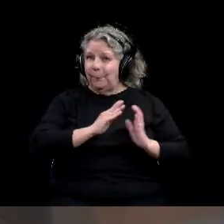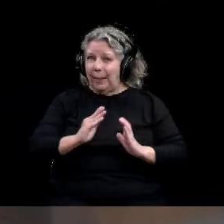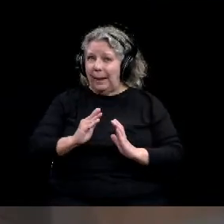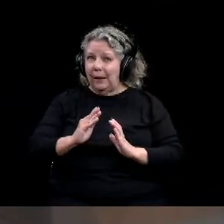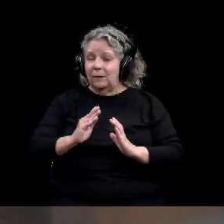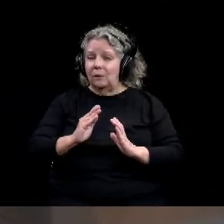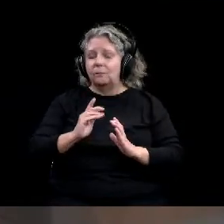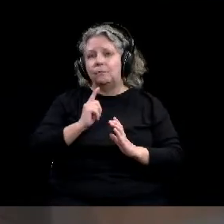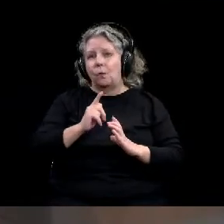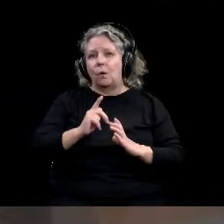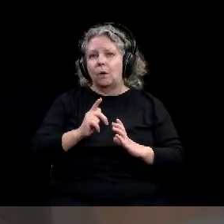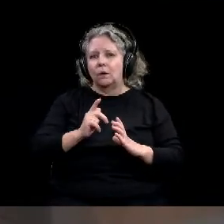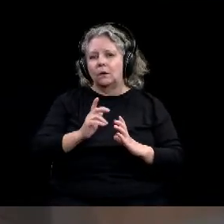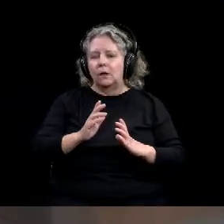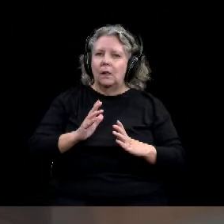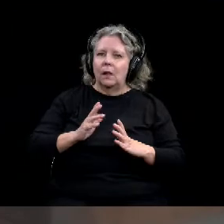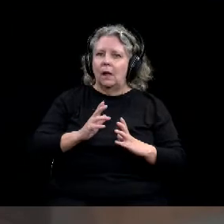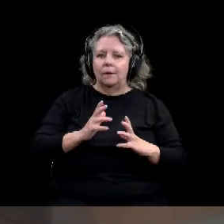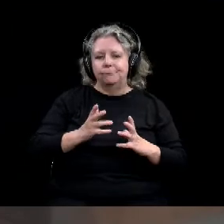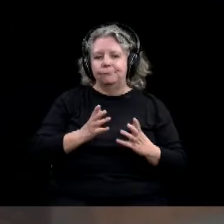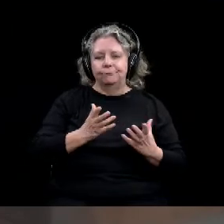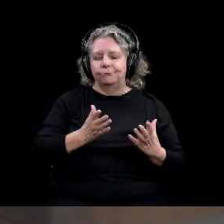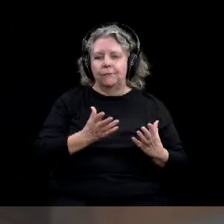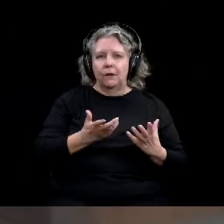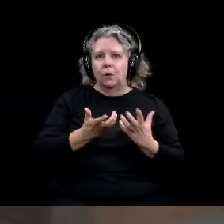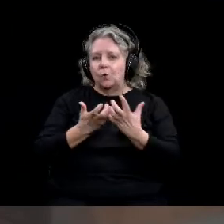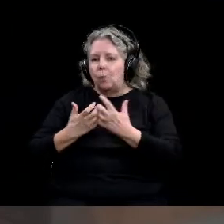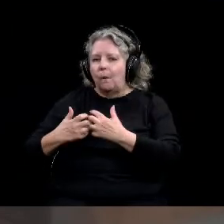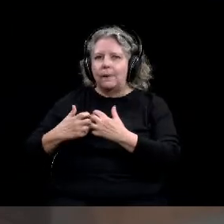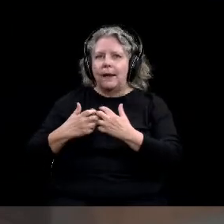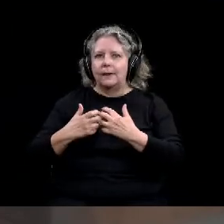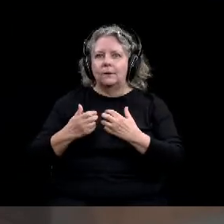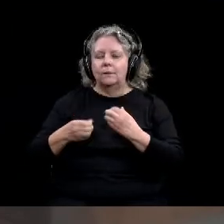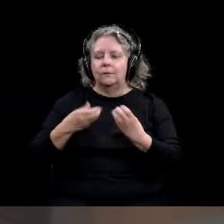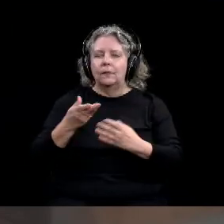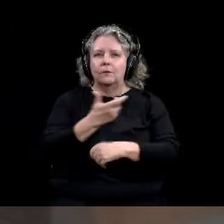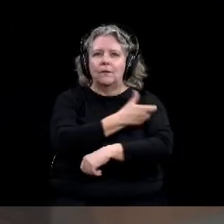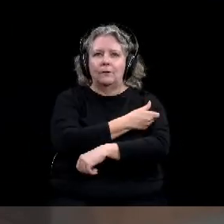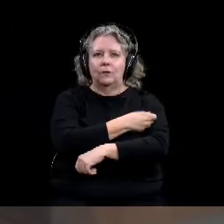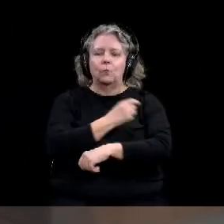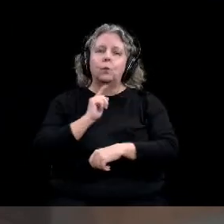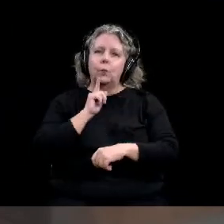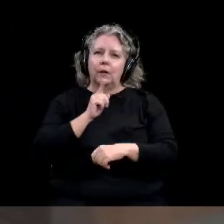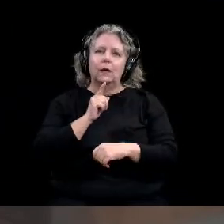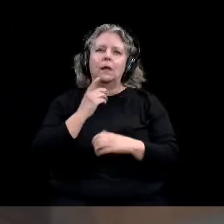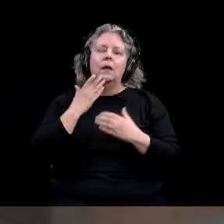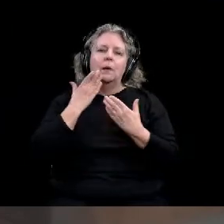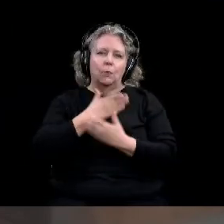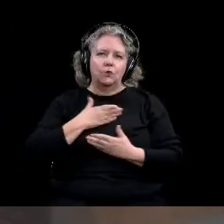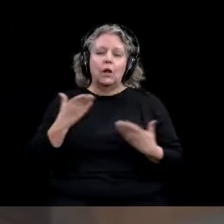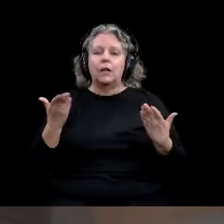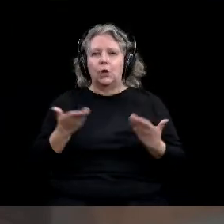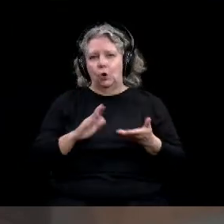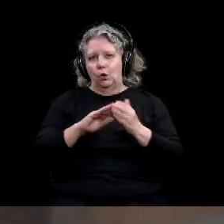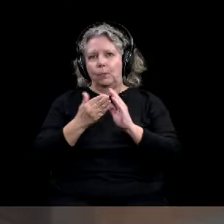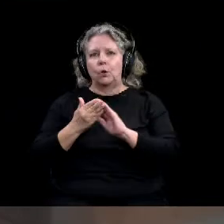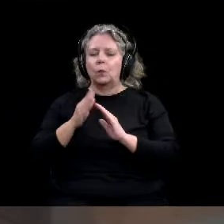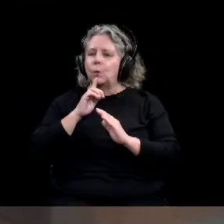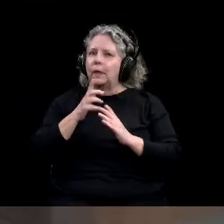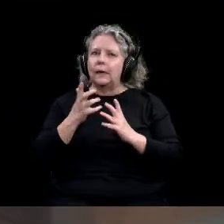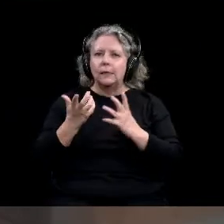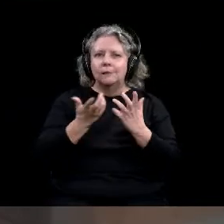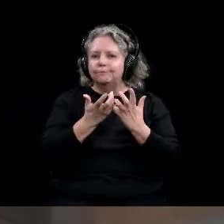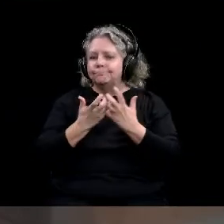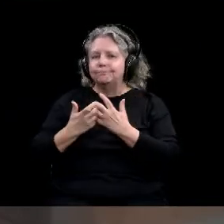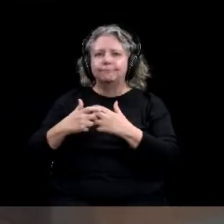those institutions represented on this call, who've stepped up to collaborate and ensure that vaccinations are equitably distributed, and who are working so